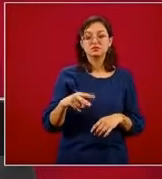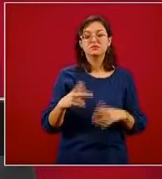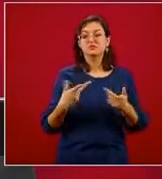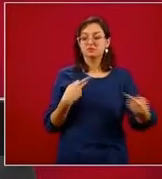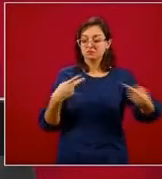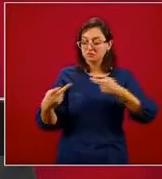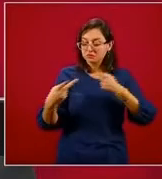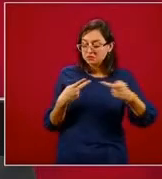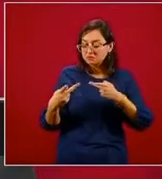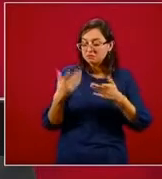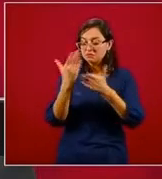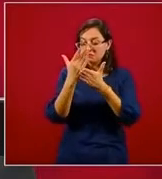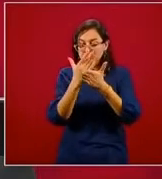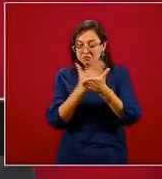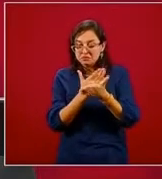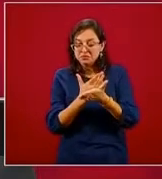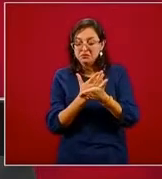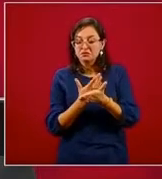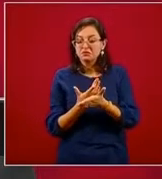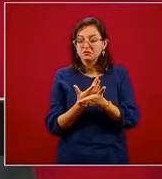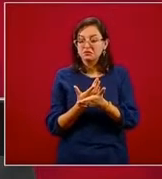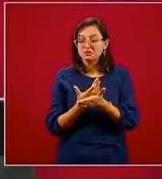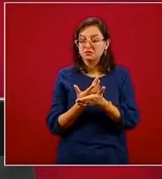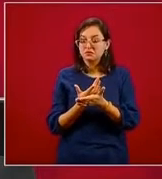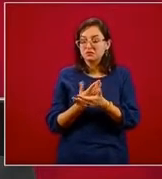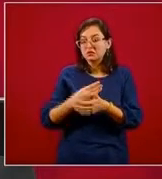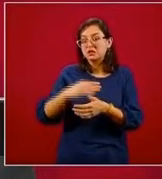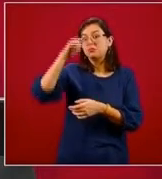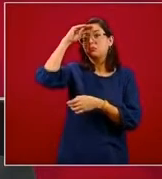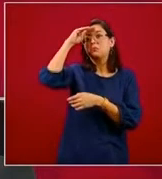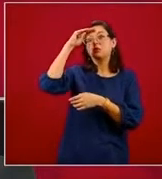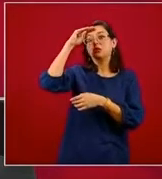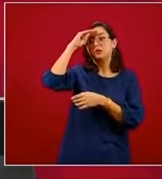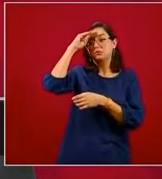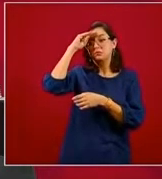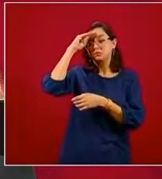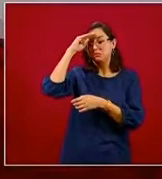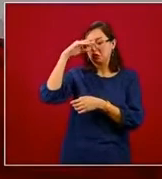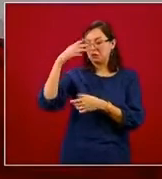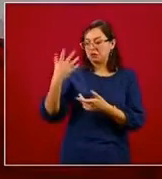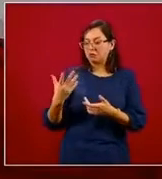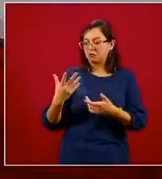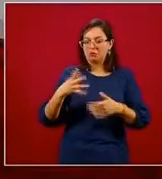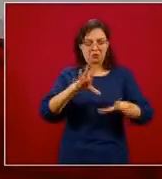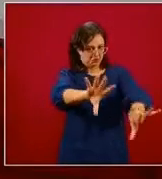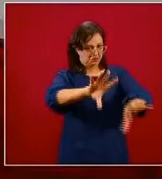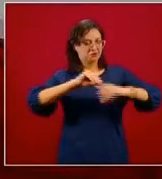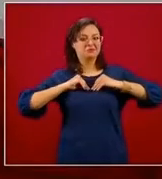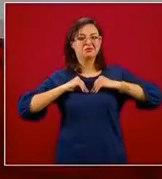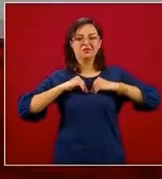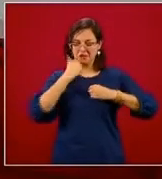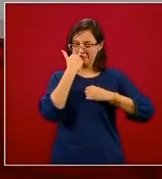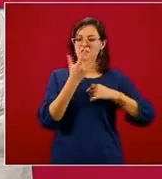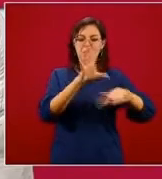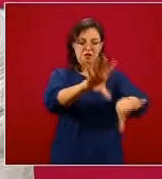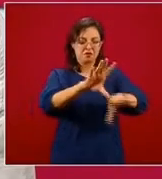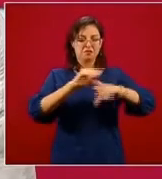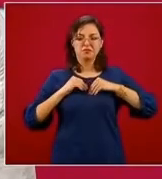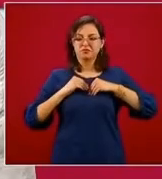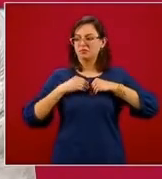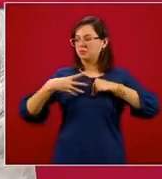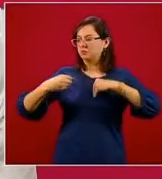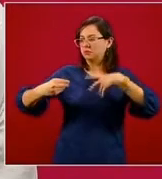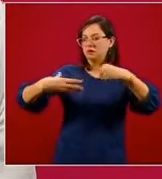plan government alguno, nos in parece any way has completamente zero plan, absurdo zero pensar que plan. This is totally deliberadamente absurd. puede And it provocar seems crazy that infecciones people como